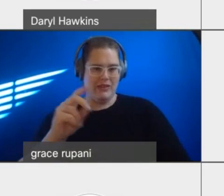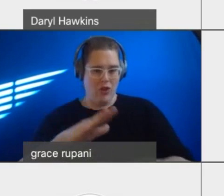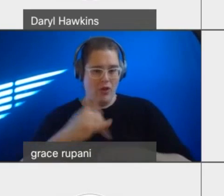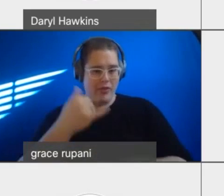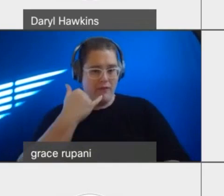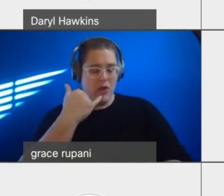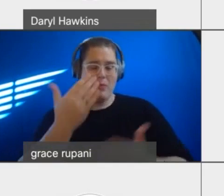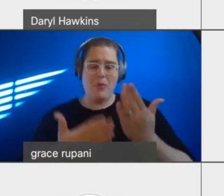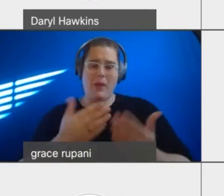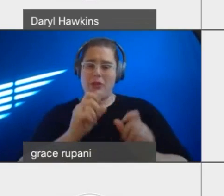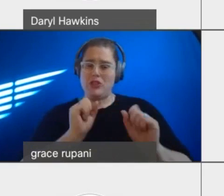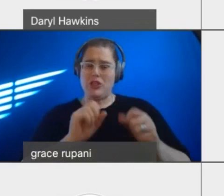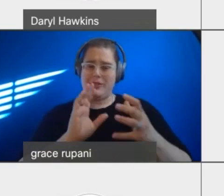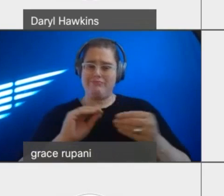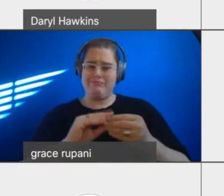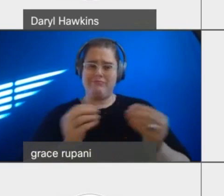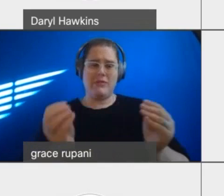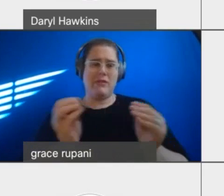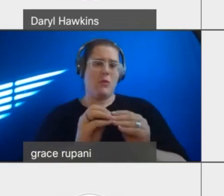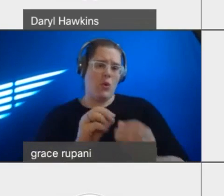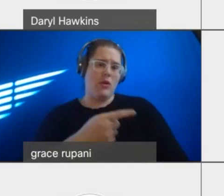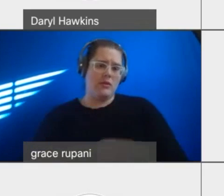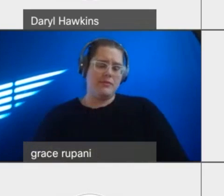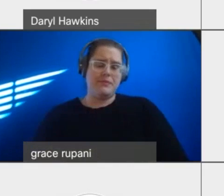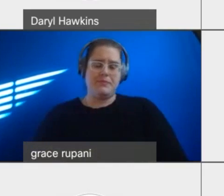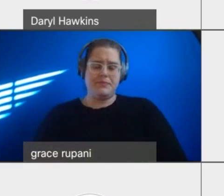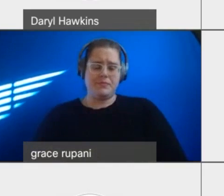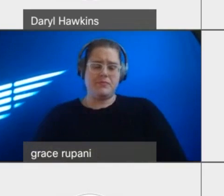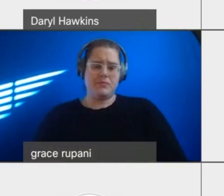could speak to it a little more cogently than I can.